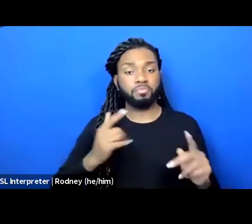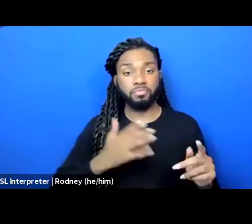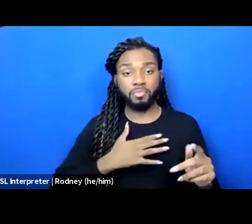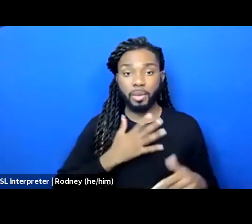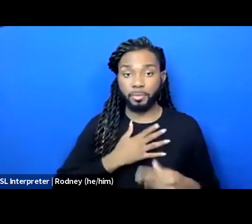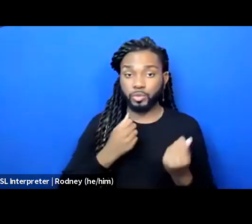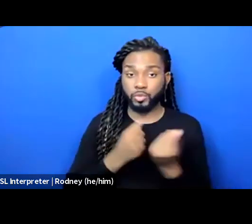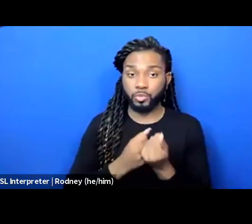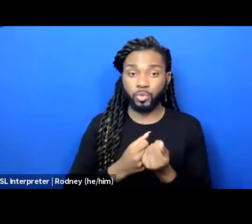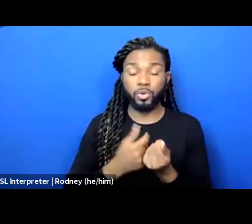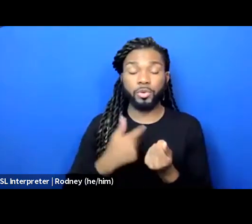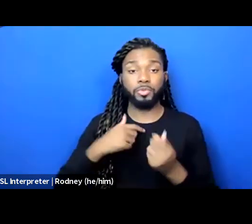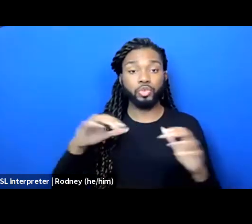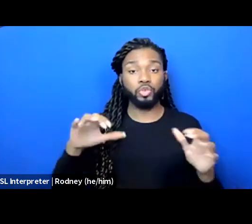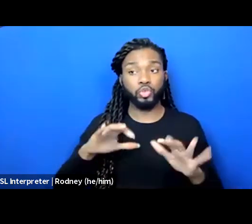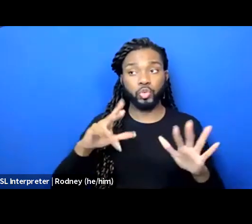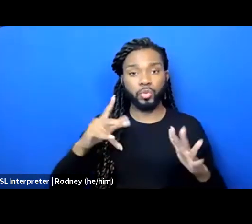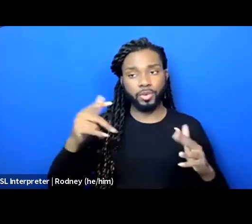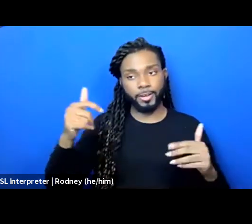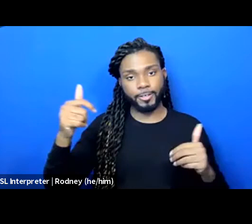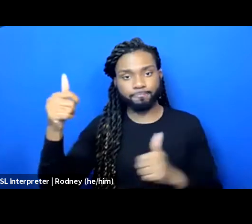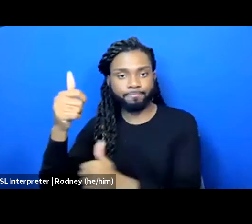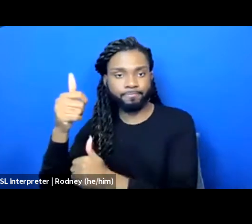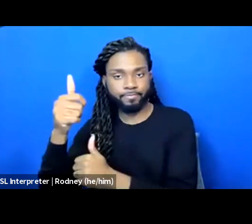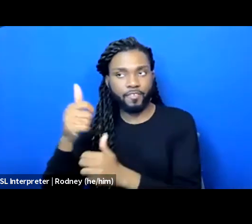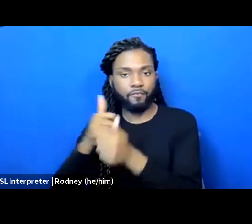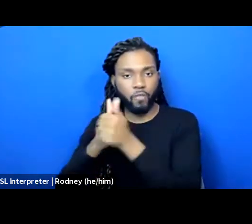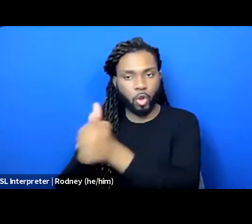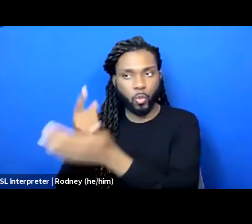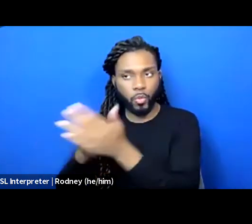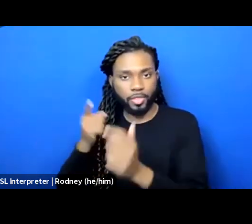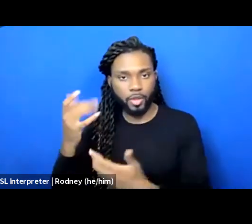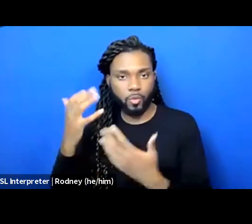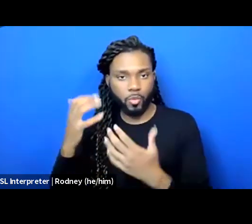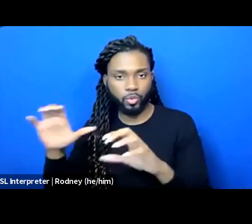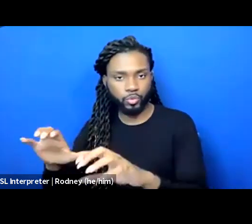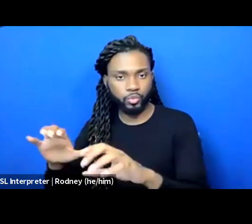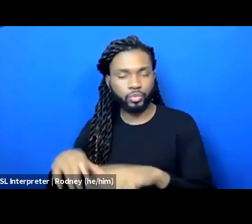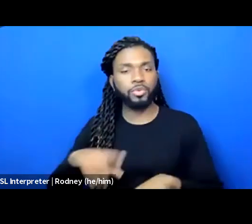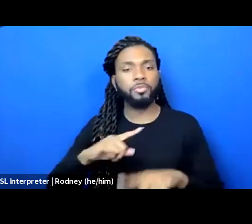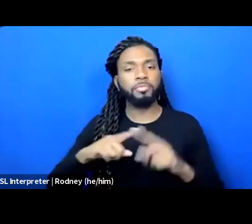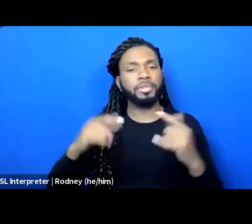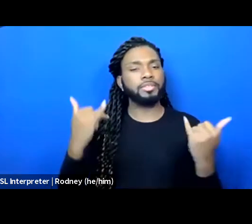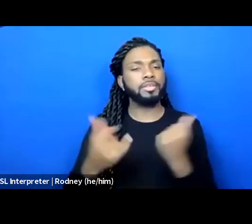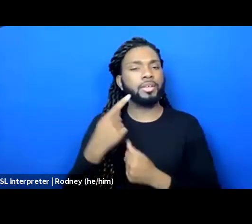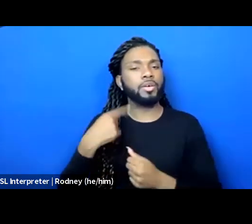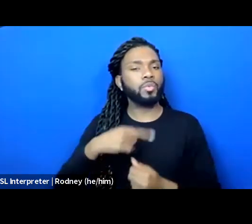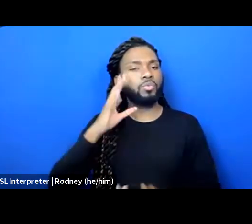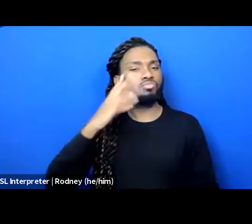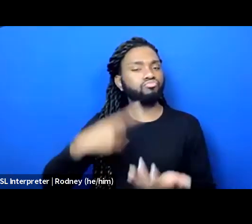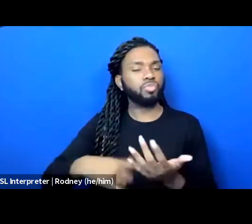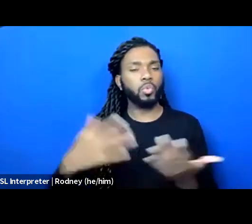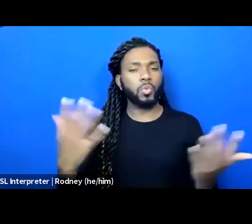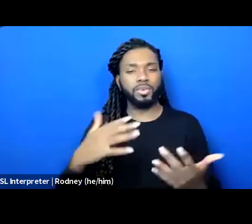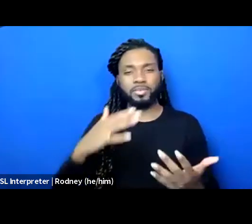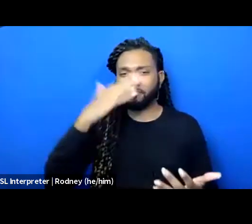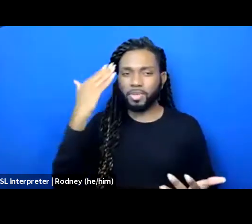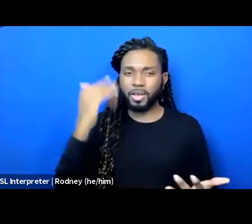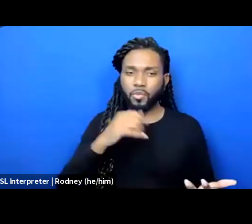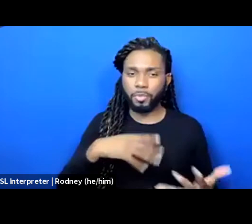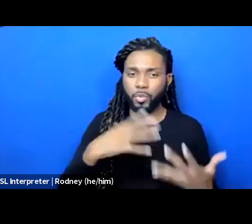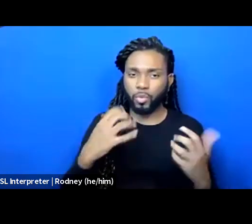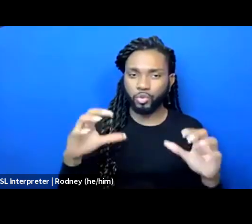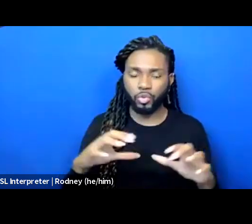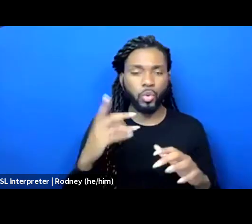in doing what they want me to do. And so today we're going to be discussing, what do Black women want to do? What makes